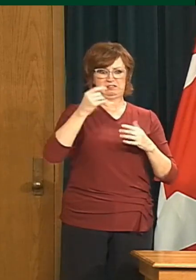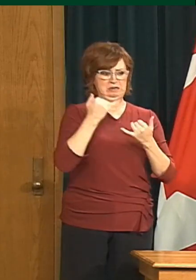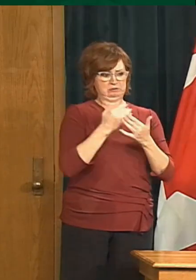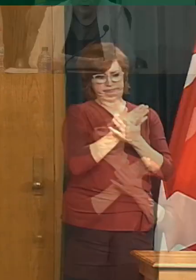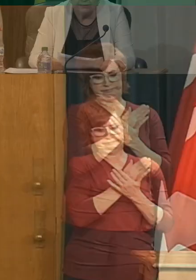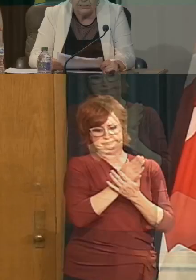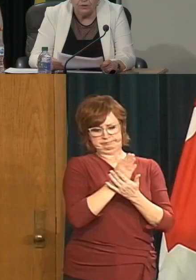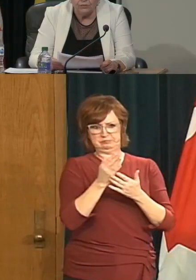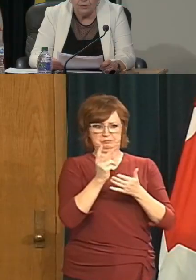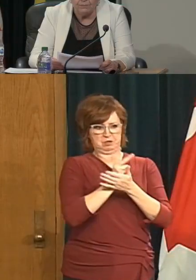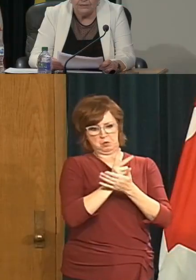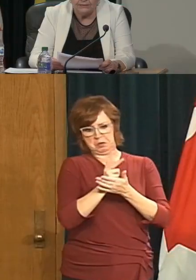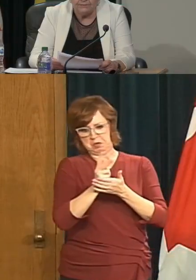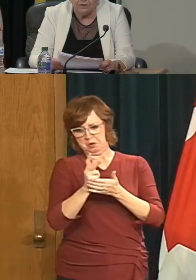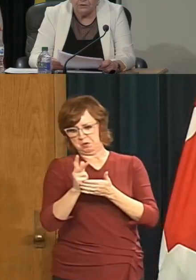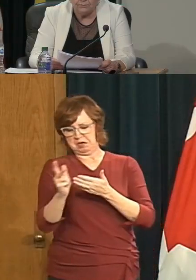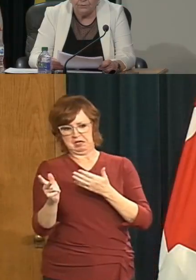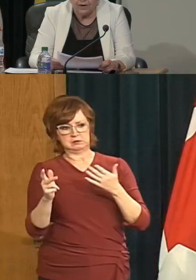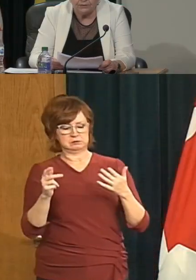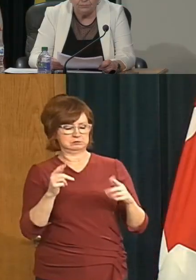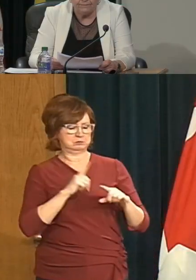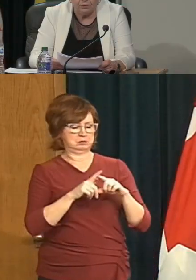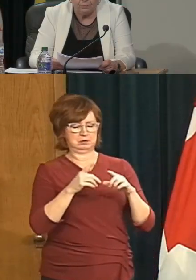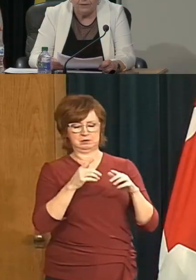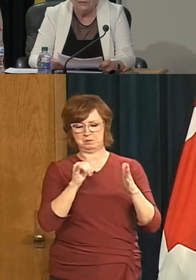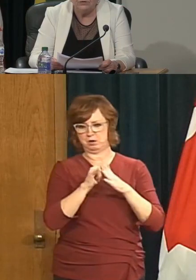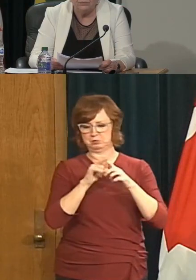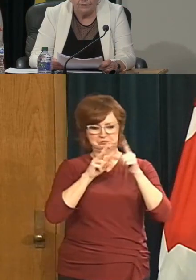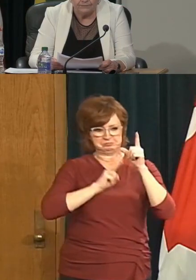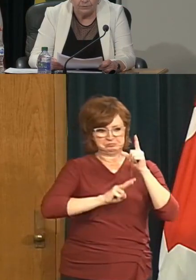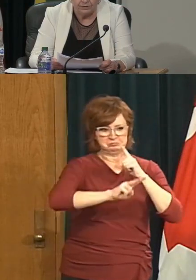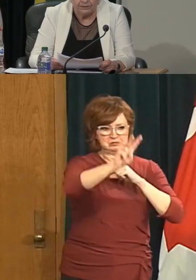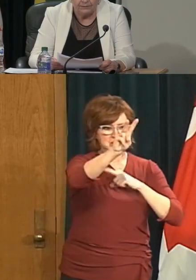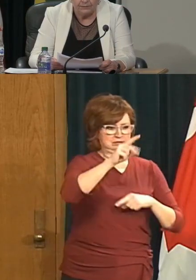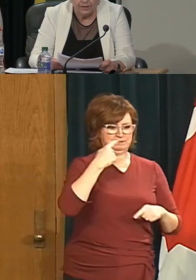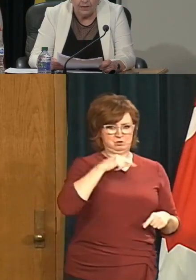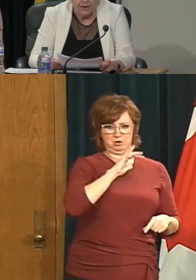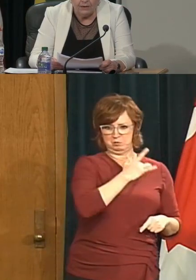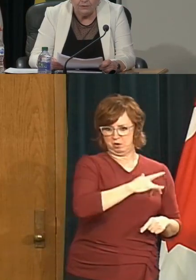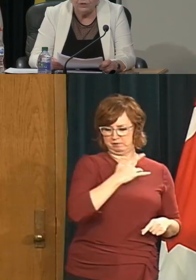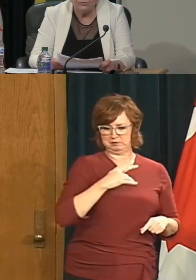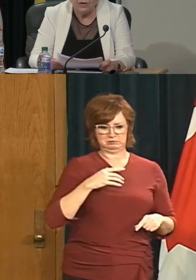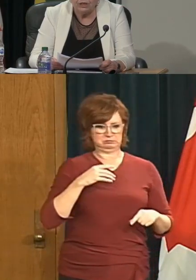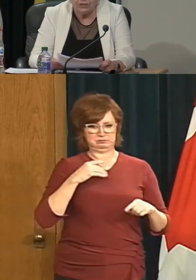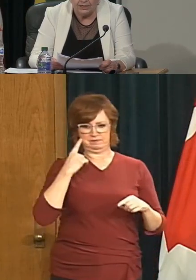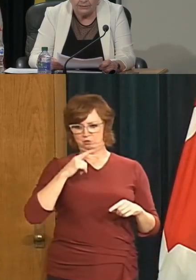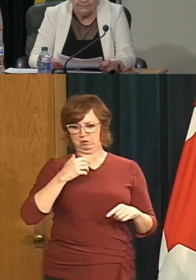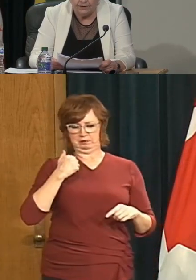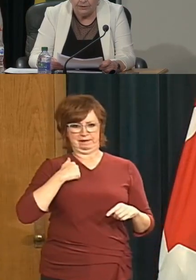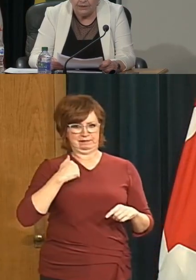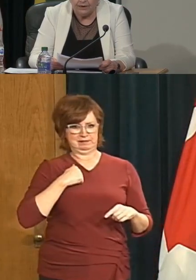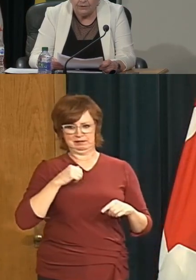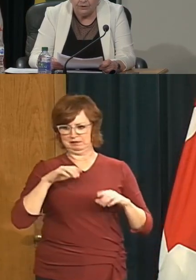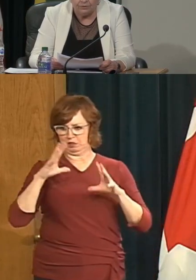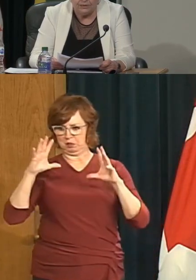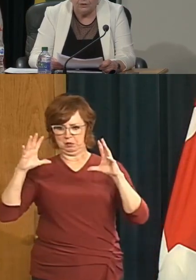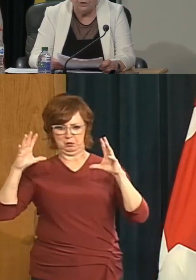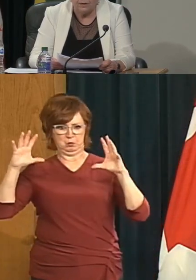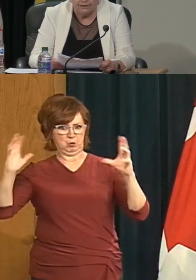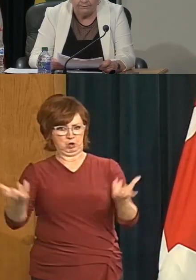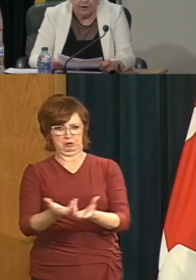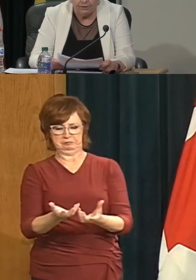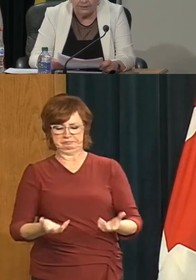worldwide. It is still incredibly difficult to forecast revenue with any degree of certainty. The duration and severity of the